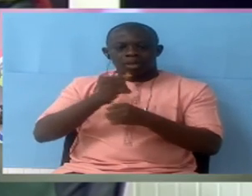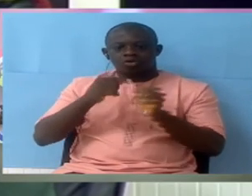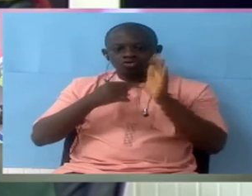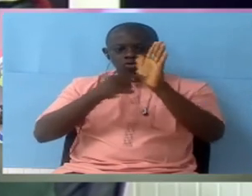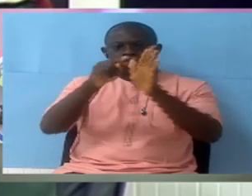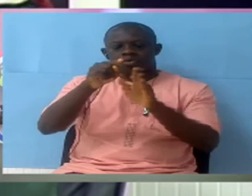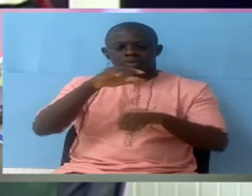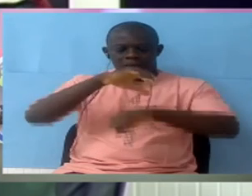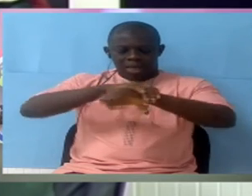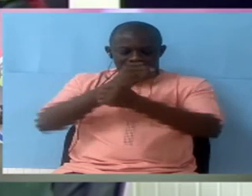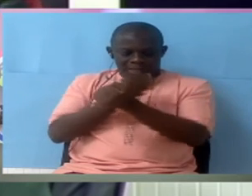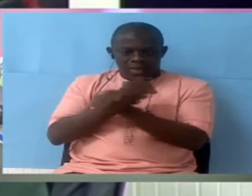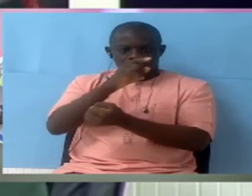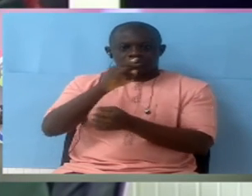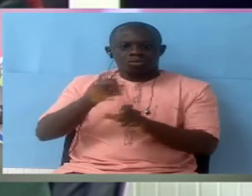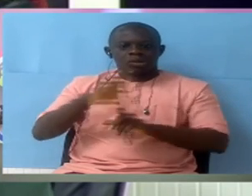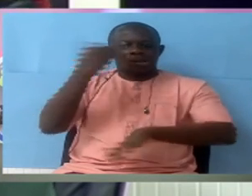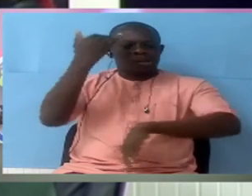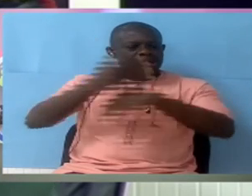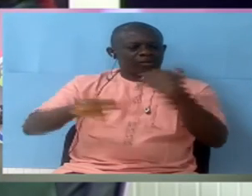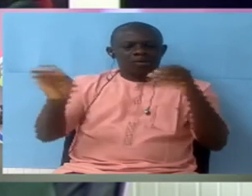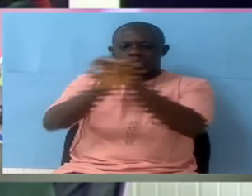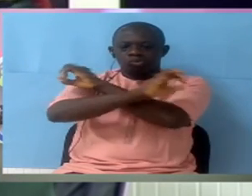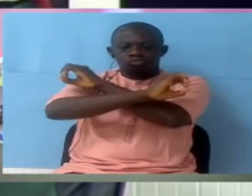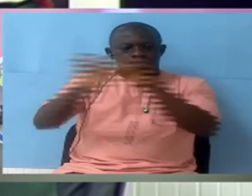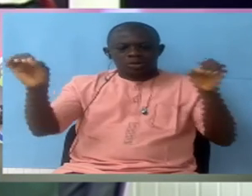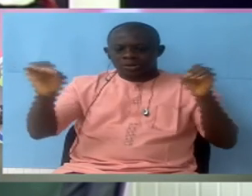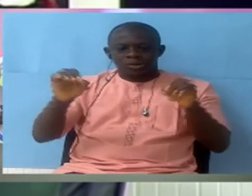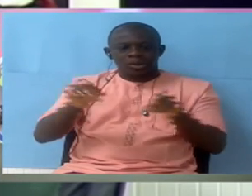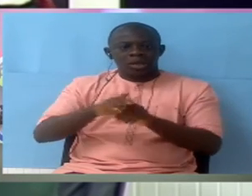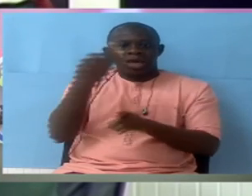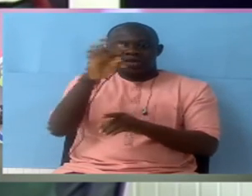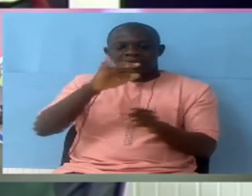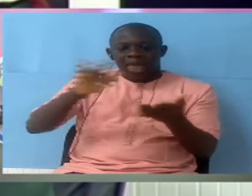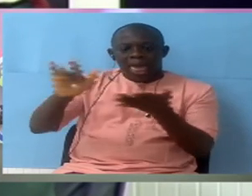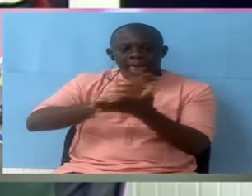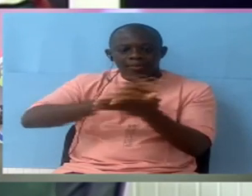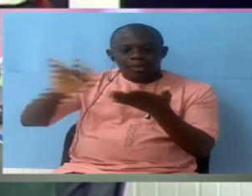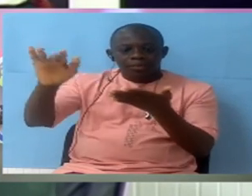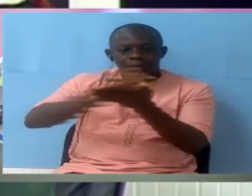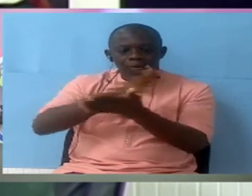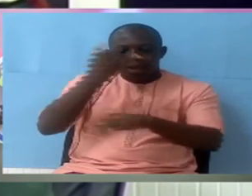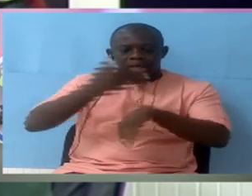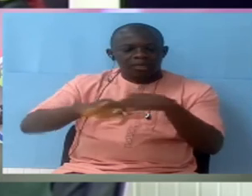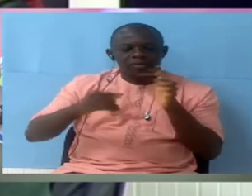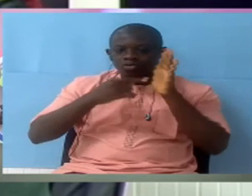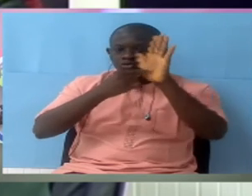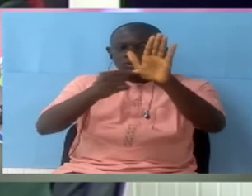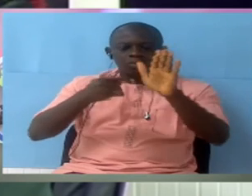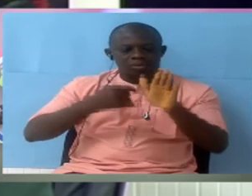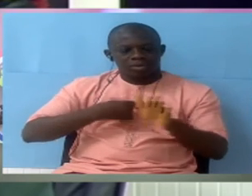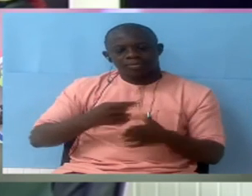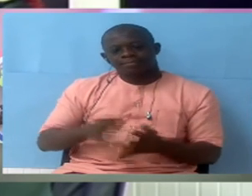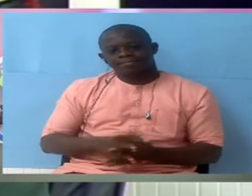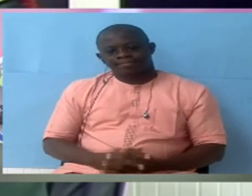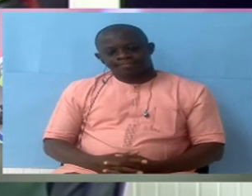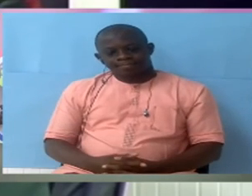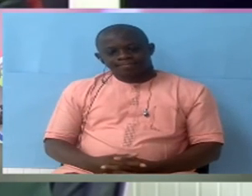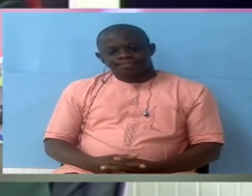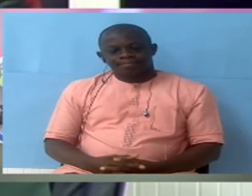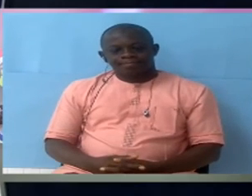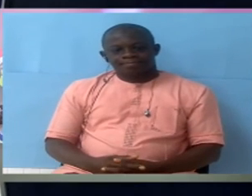ben kayit pour ñu japp la. Not even a blank paper was shown to me. Du kayit bu kayit neen sax bo xamne won nañ mako.